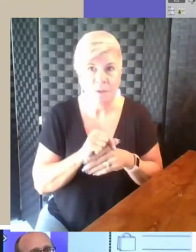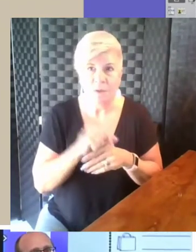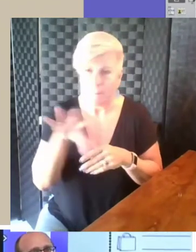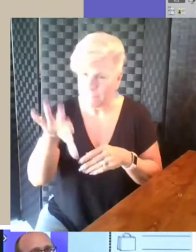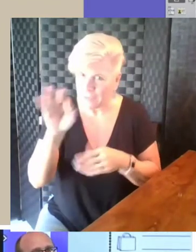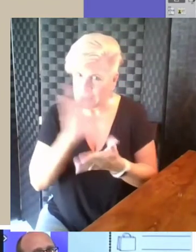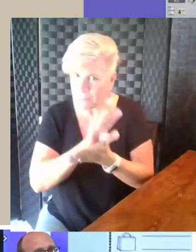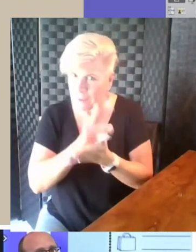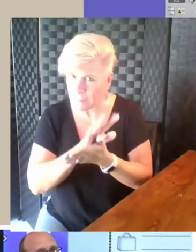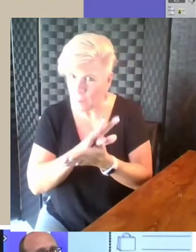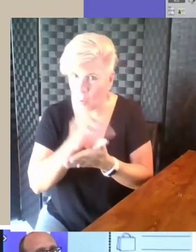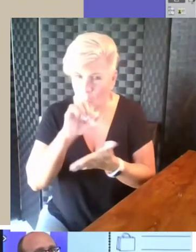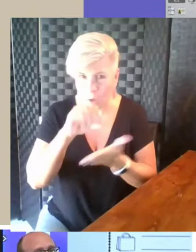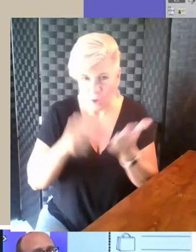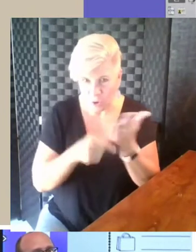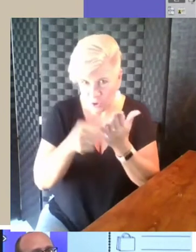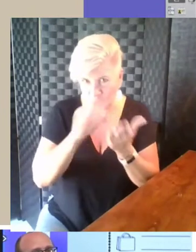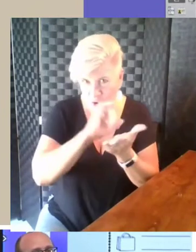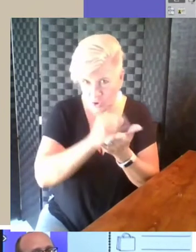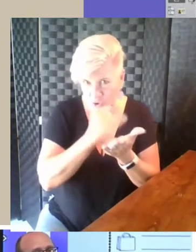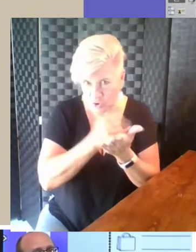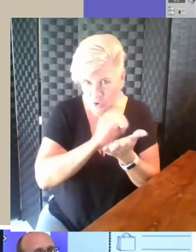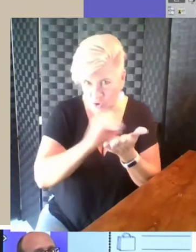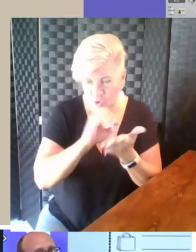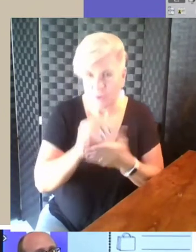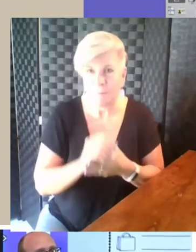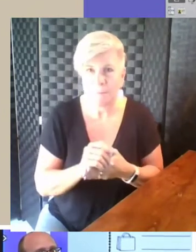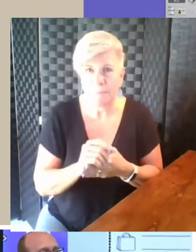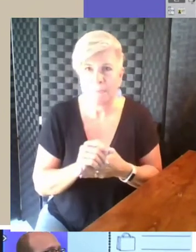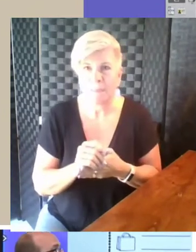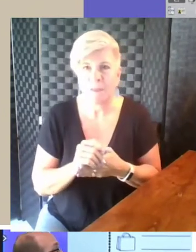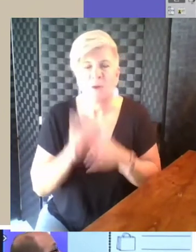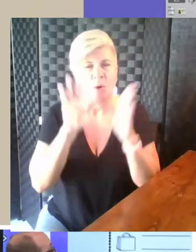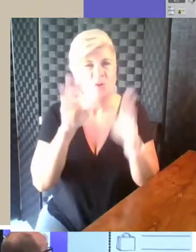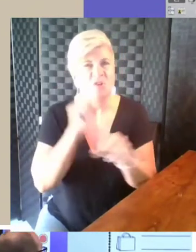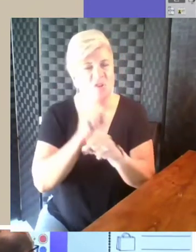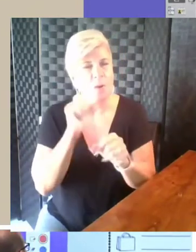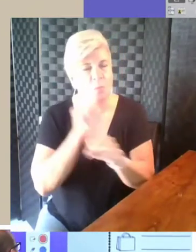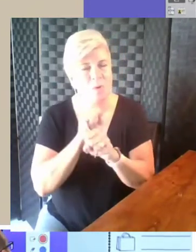paper. Get your journal out. You'll do a great job working with me, I know.